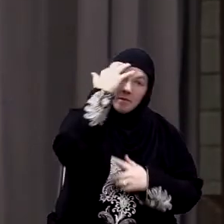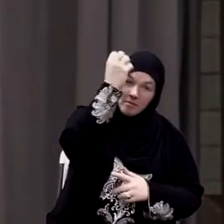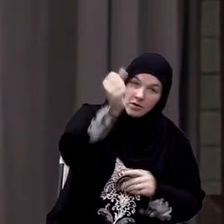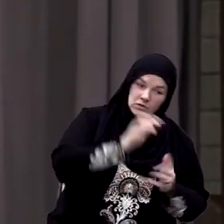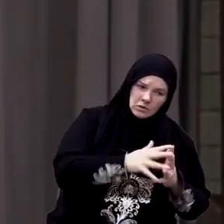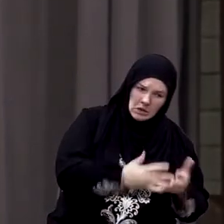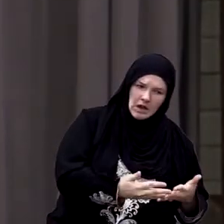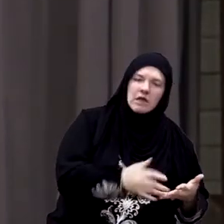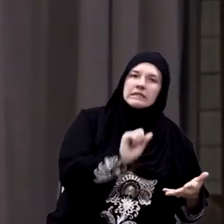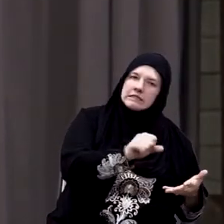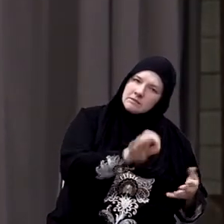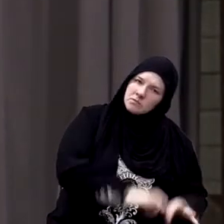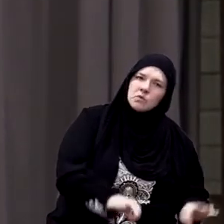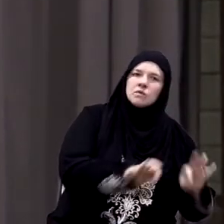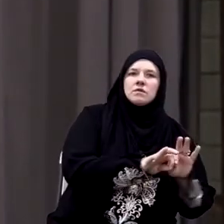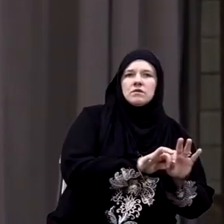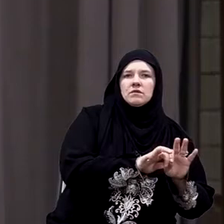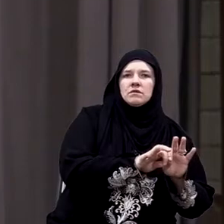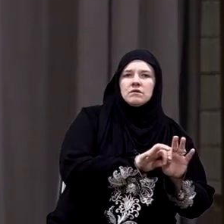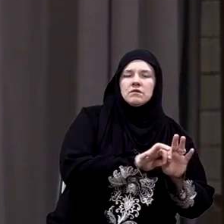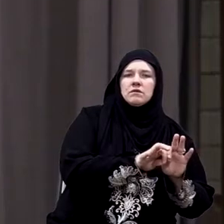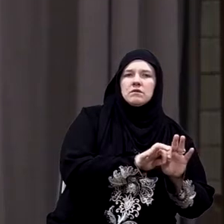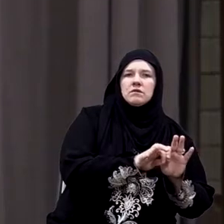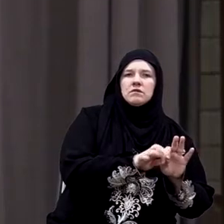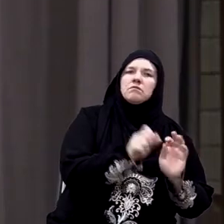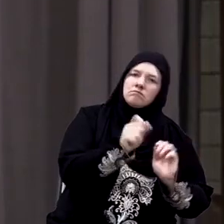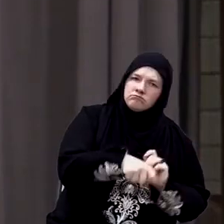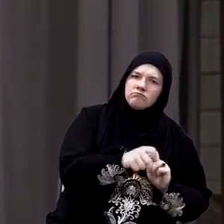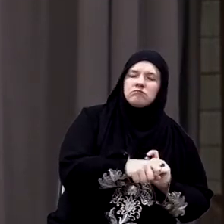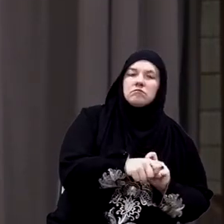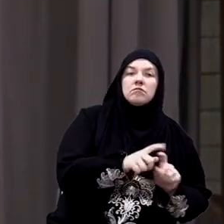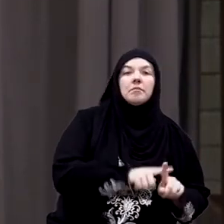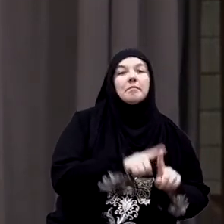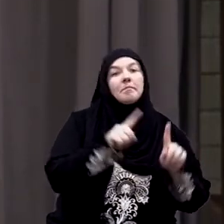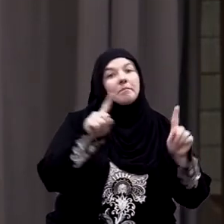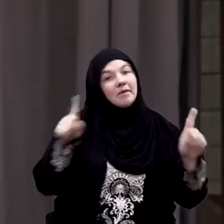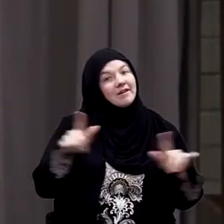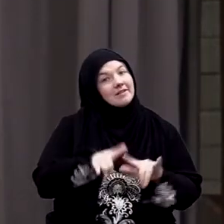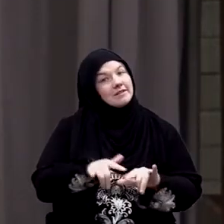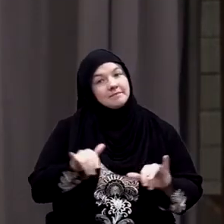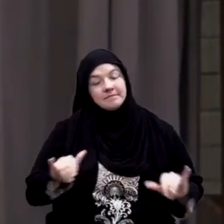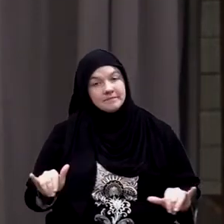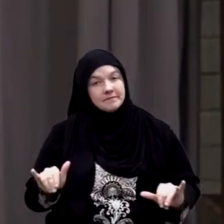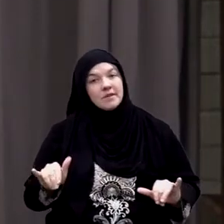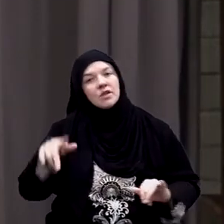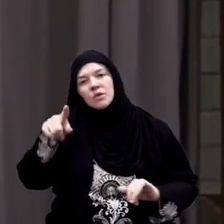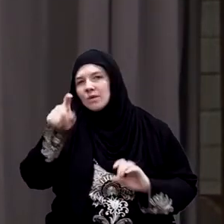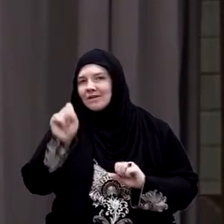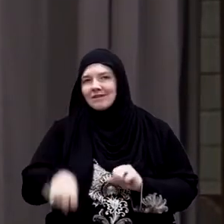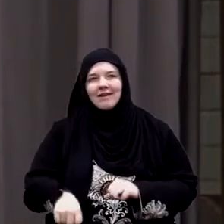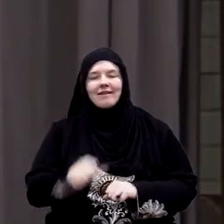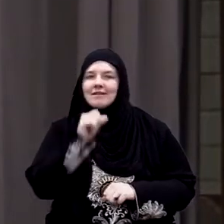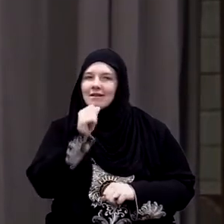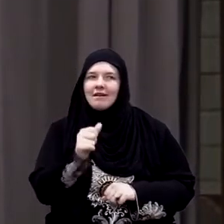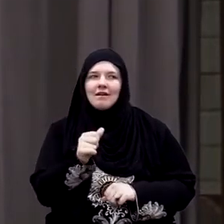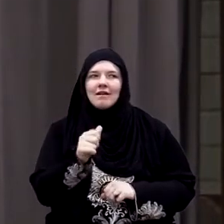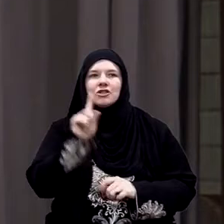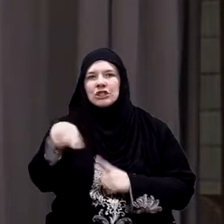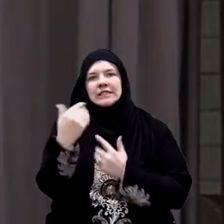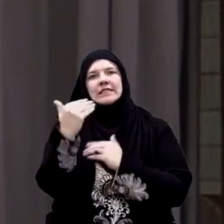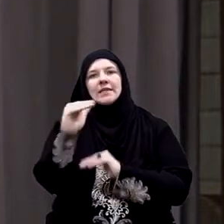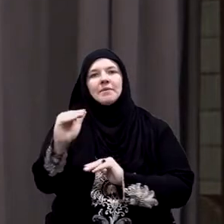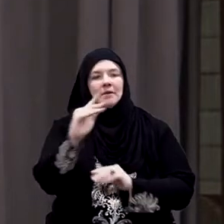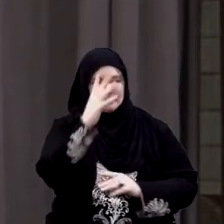Quran is central for understanding the Quran, but at the same time, you cannot just limit